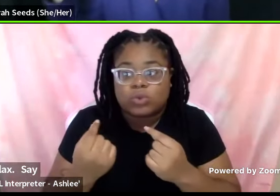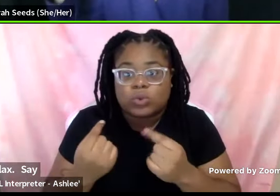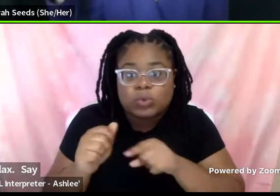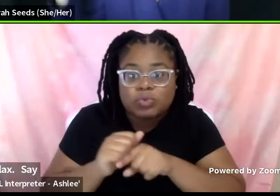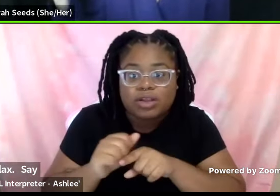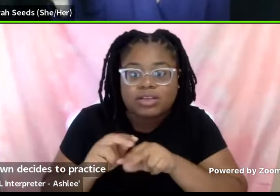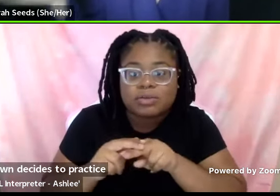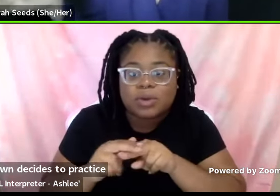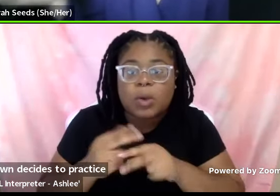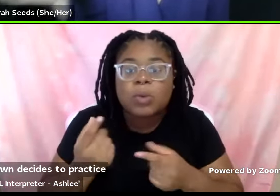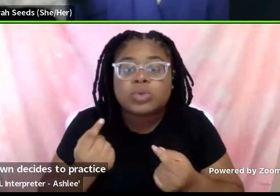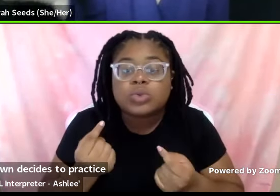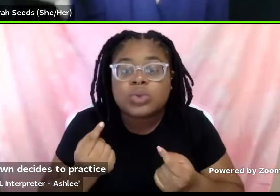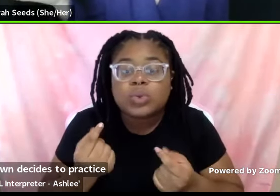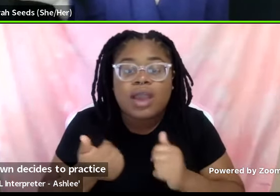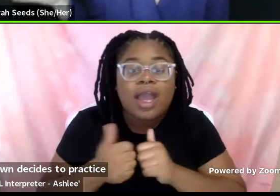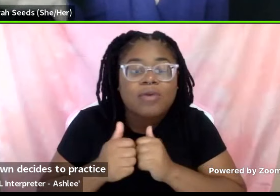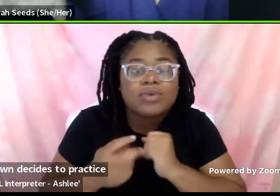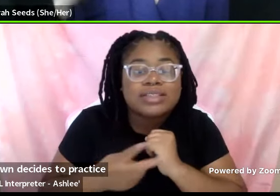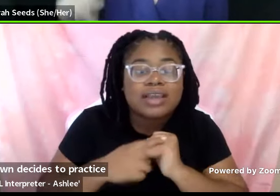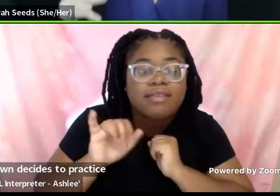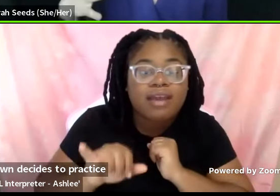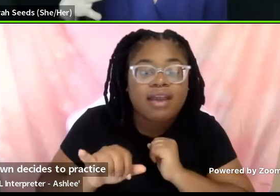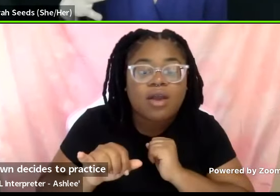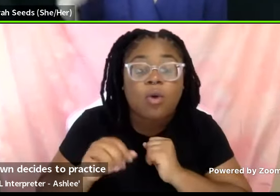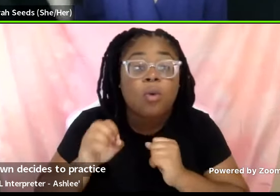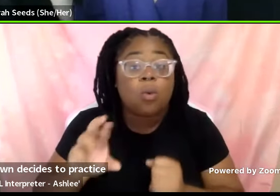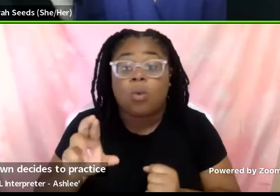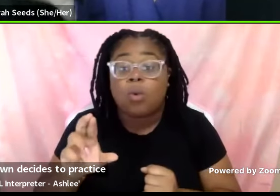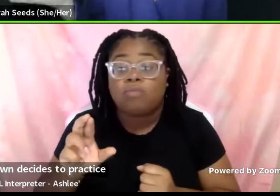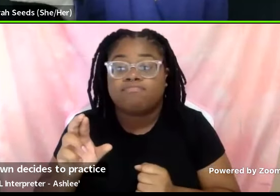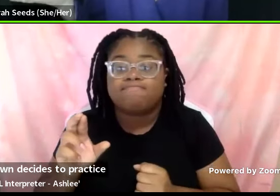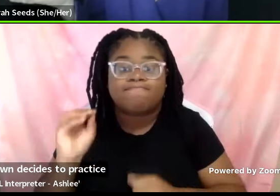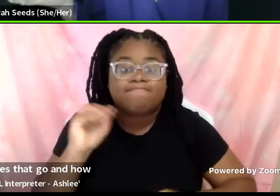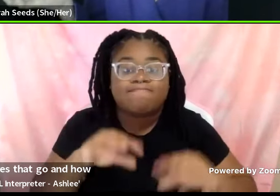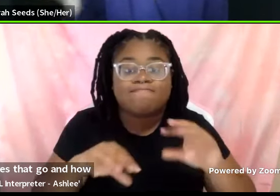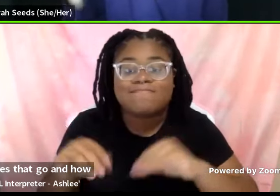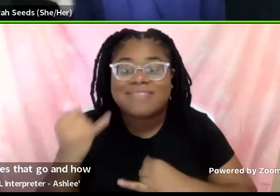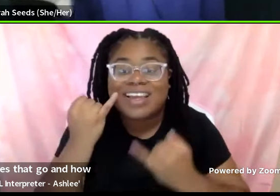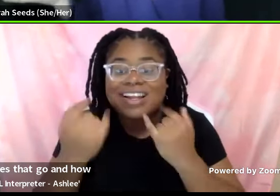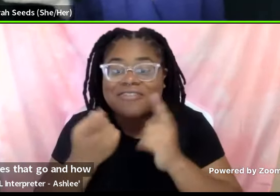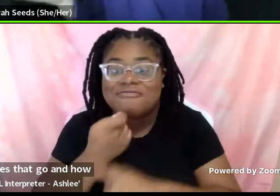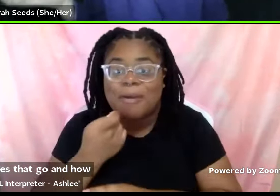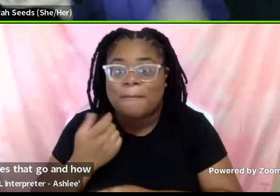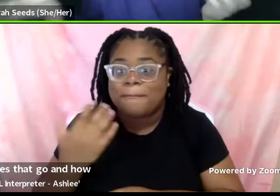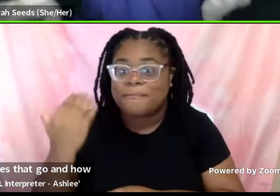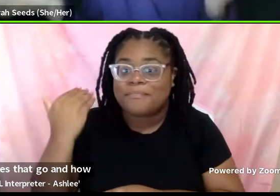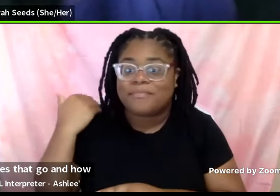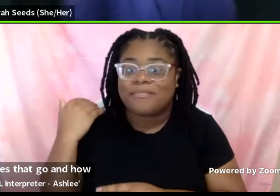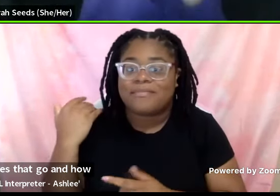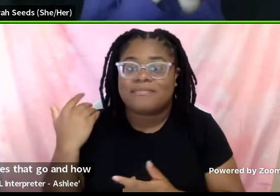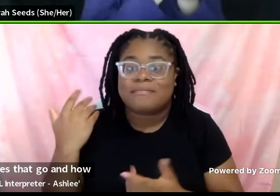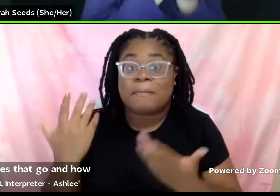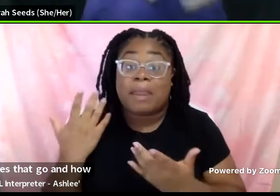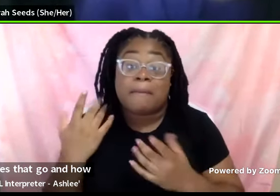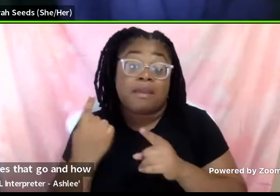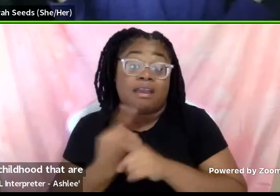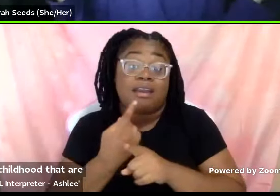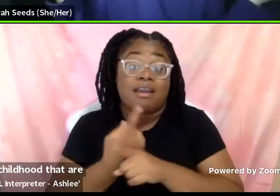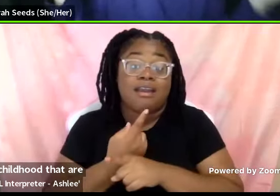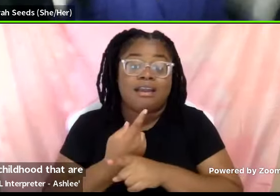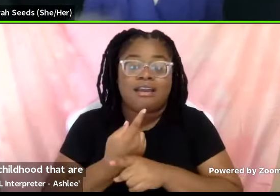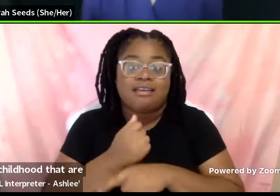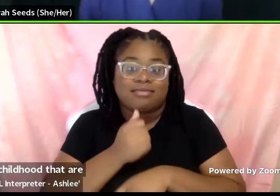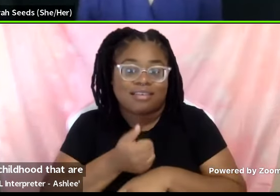does that go? And how can we bring ideas from like childhood that are possibly, borderline inappropriate to bring to a dark comedy? What